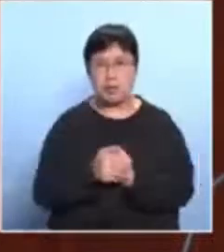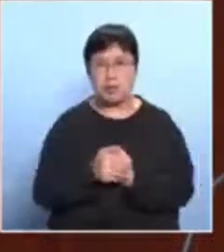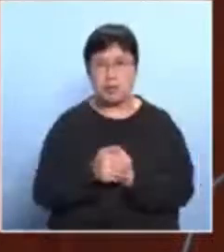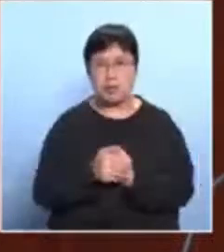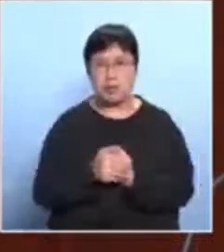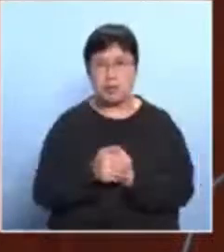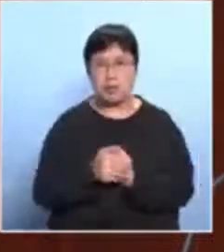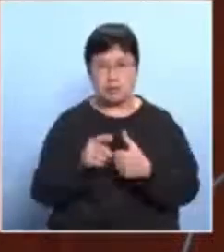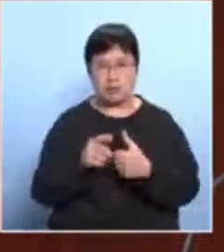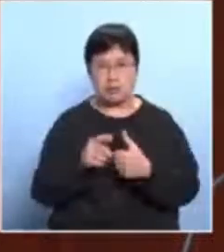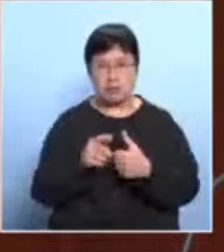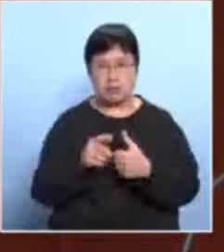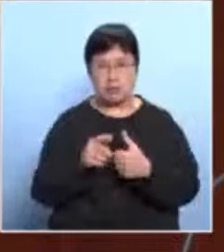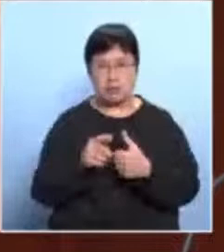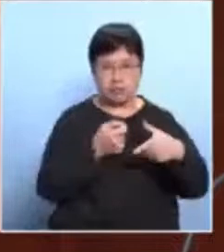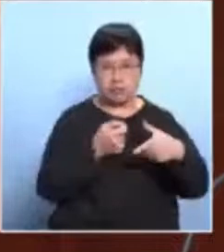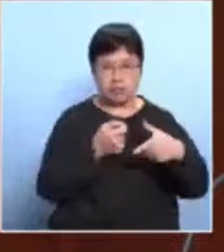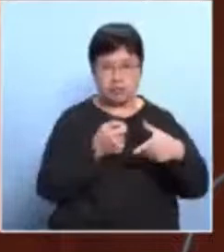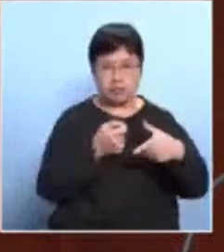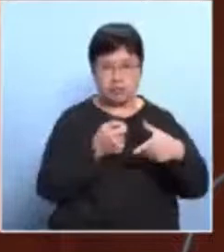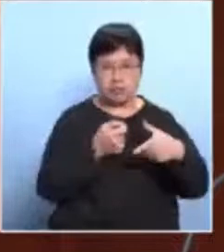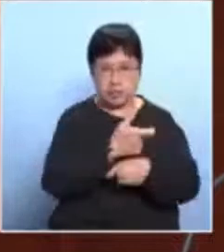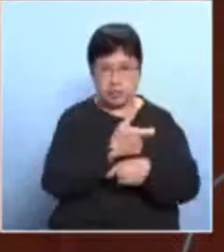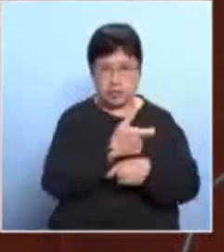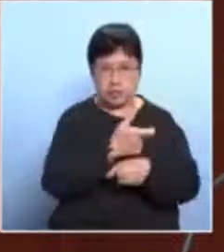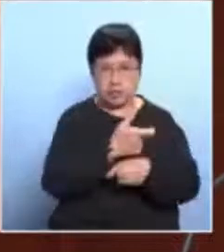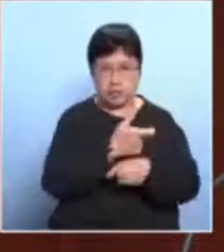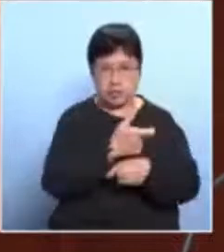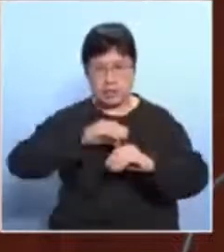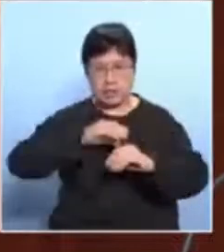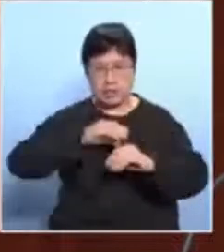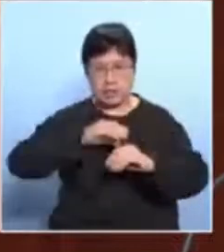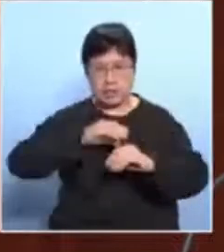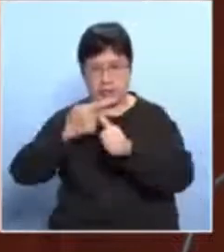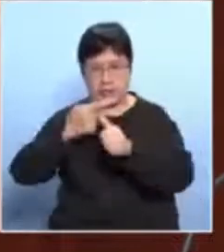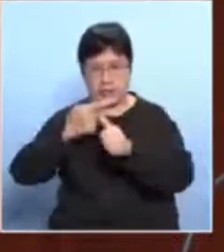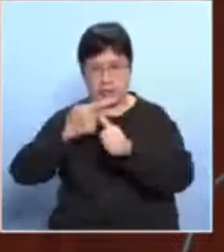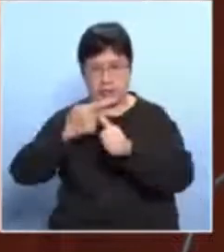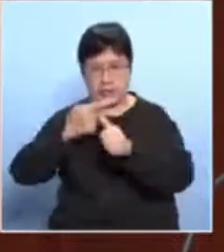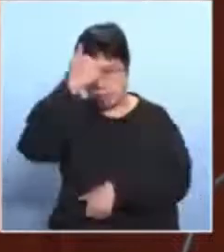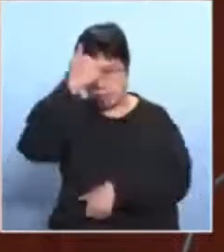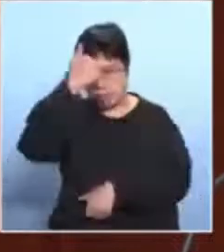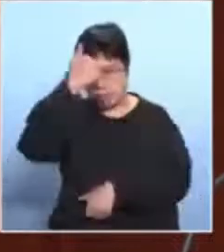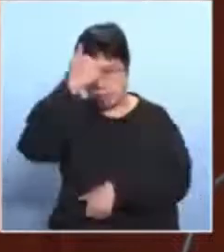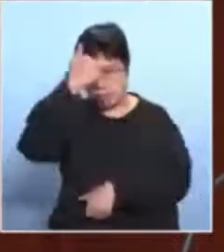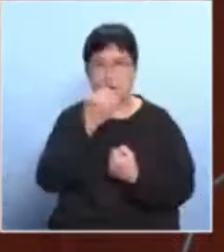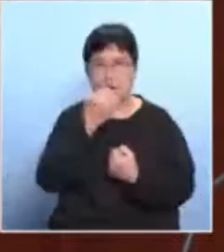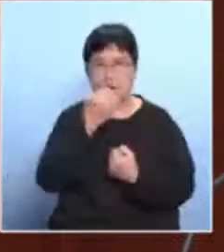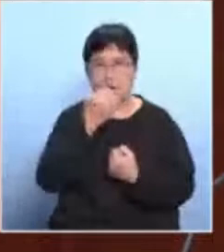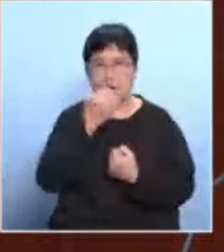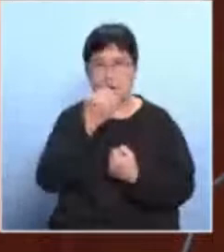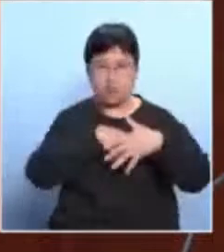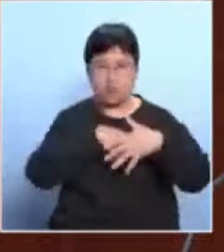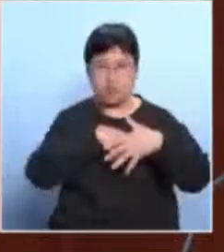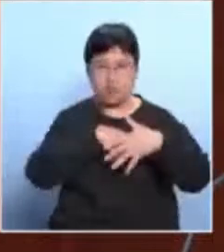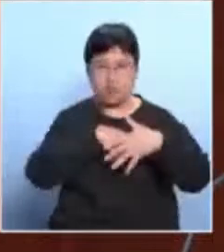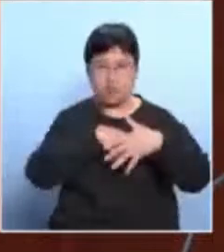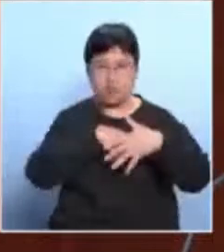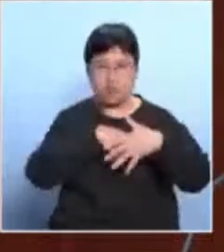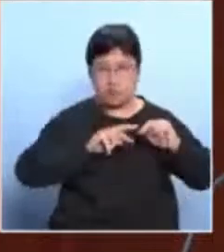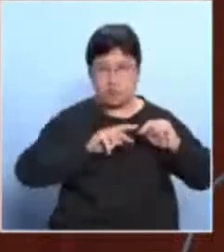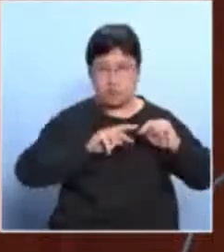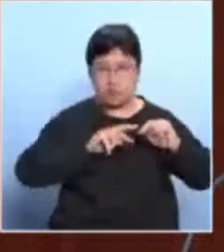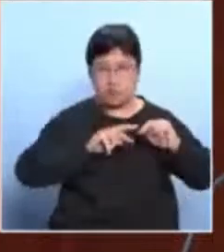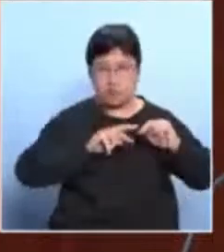key planning axle, the Northern Metropolis will forge a major hub for Hong Kong to integrate into the overall development of our